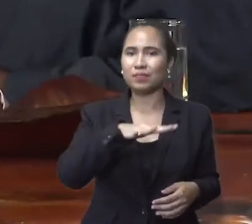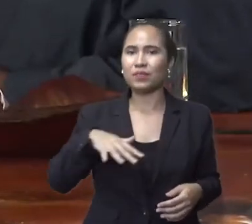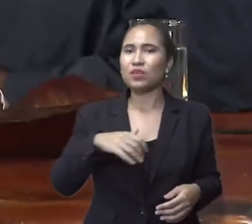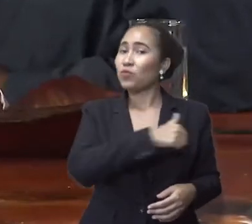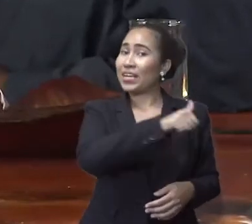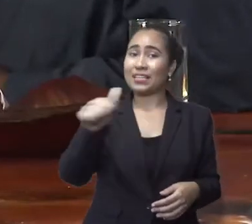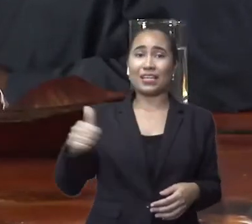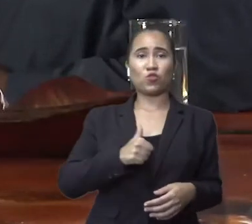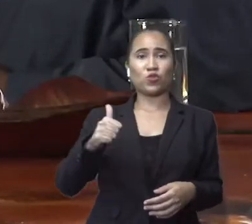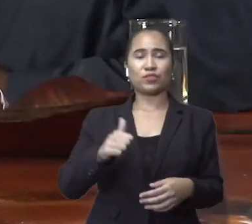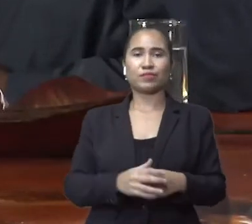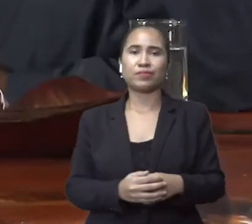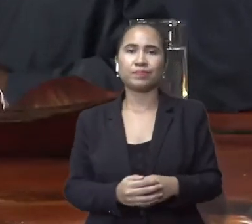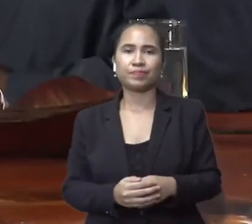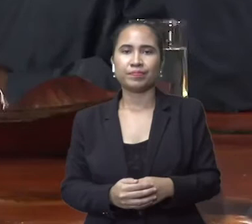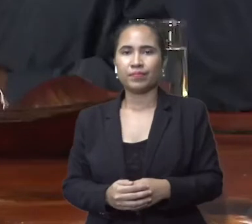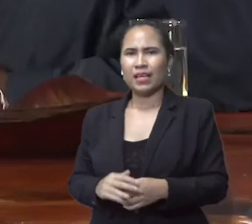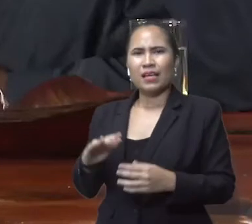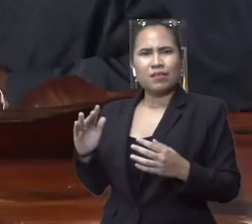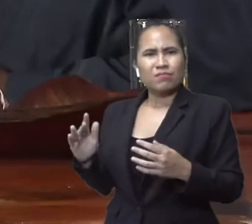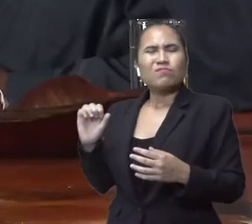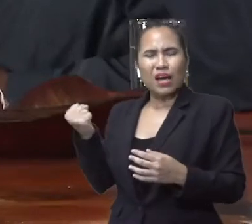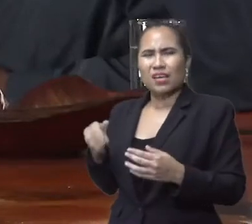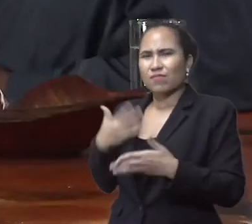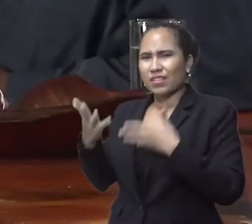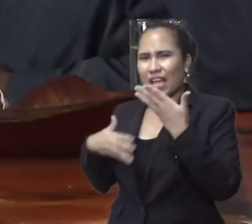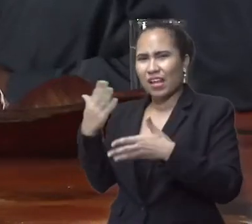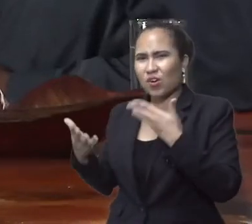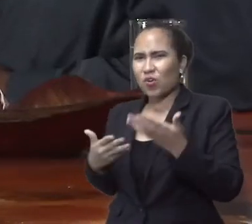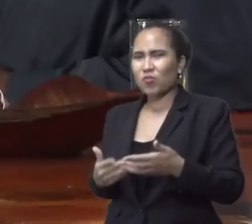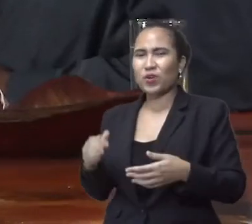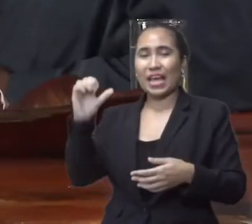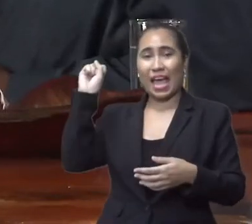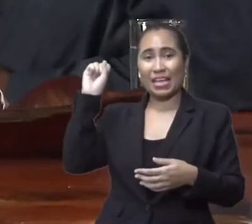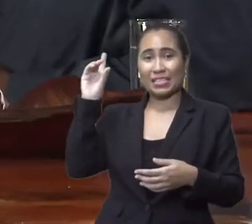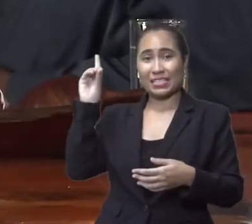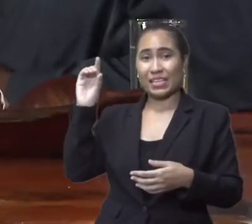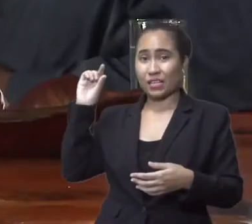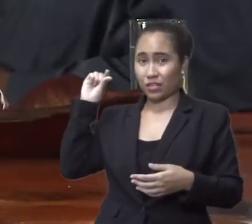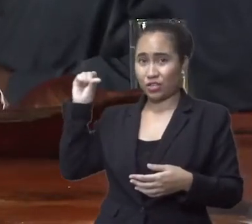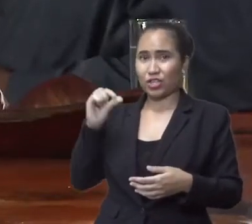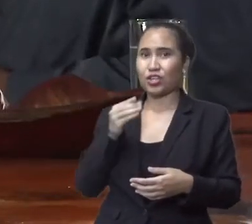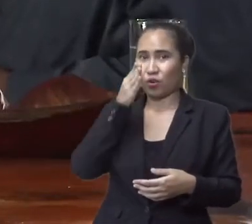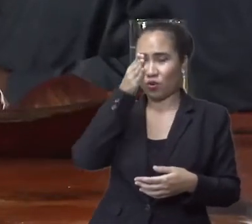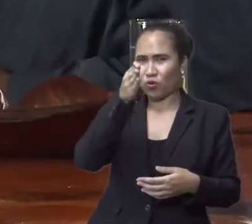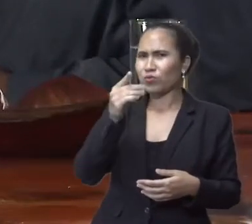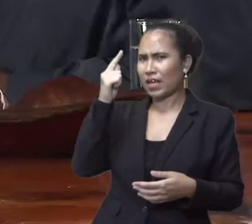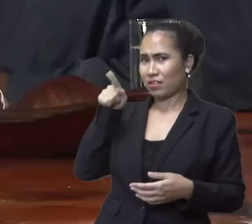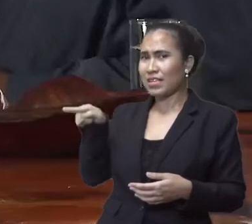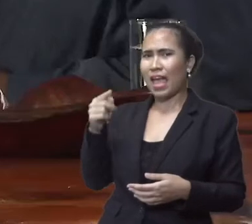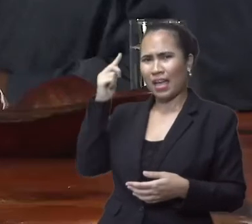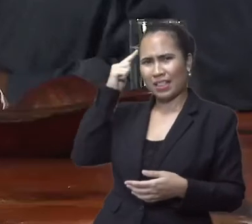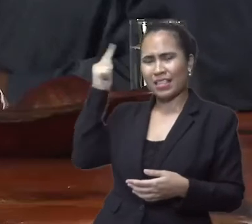good for all of us. Can you elaborate a little more on some of the sustainable development goals that you think are